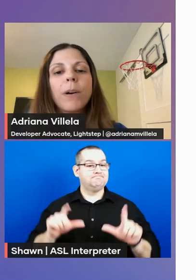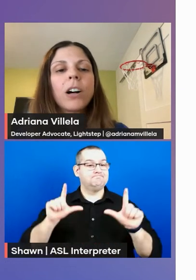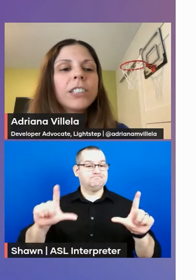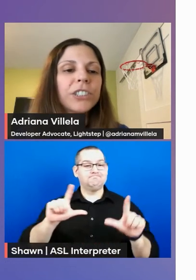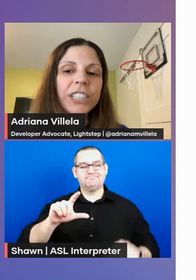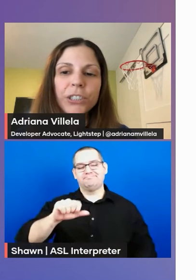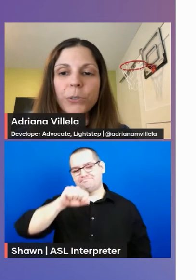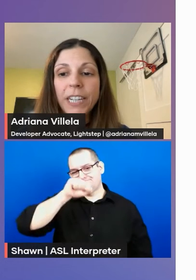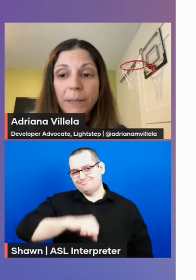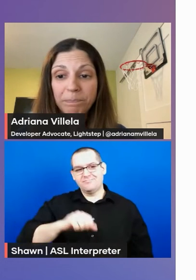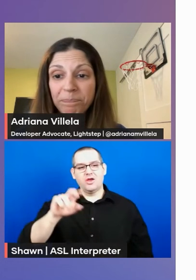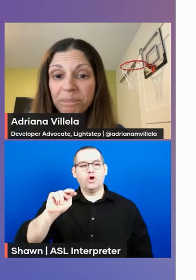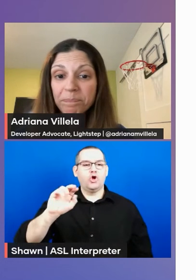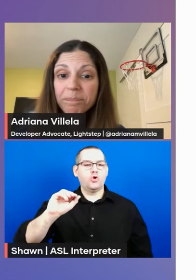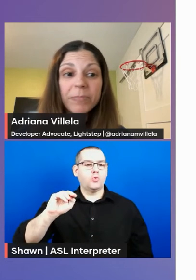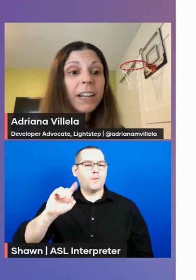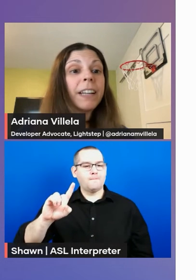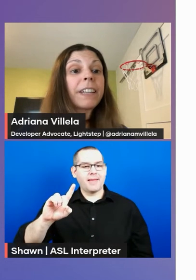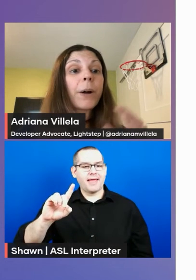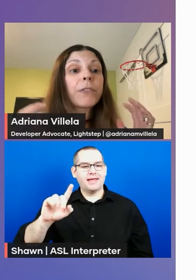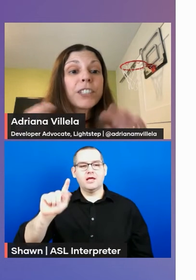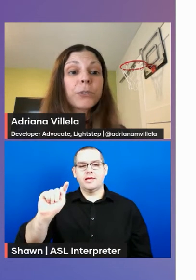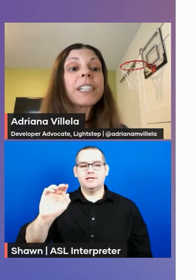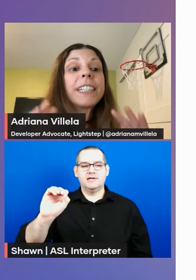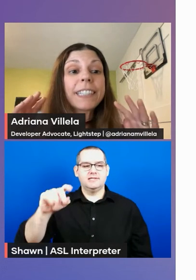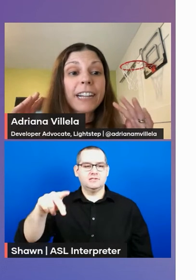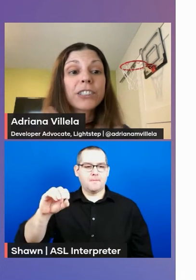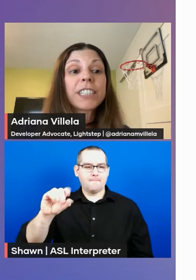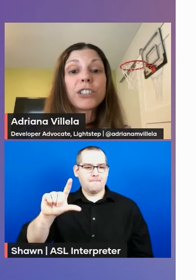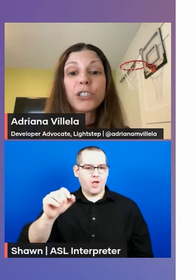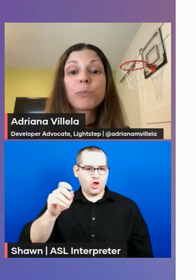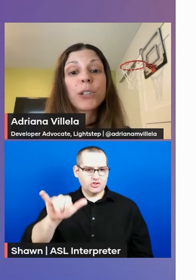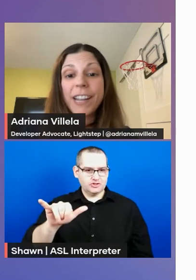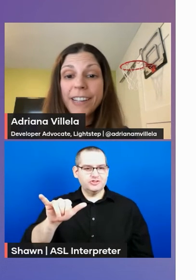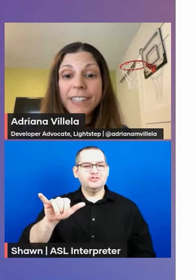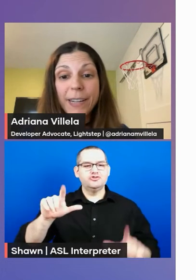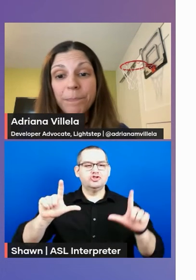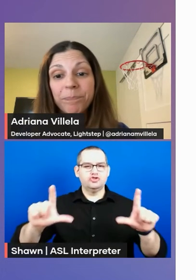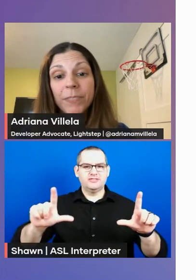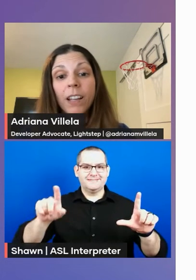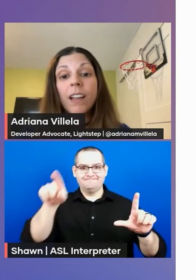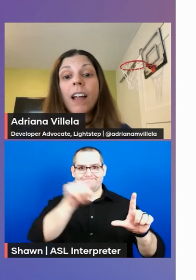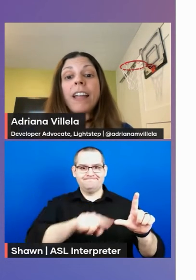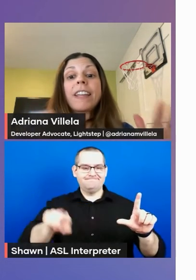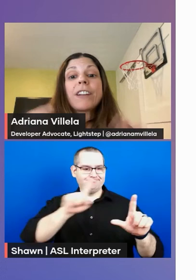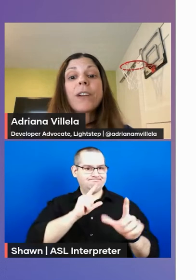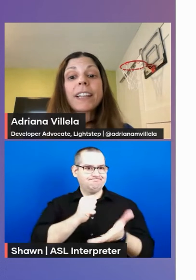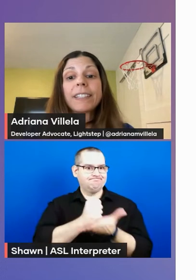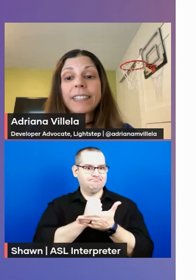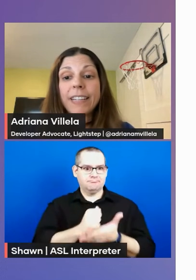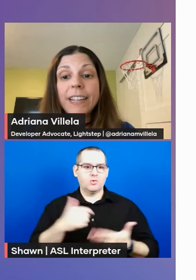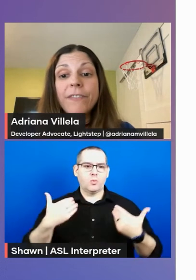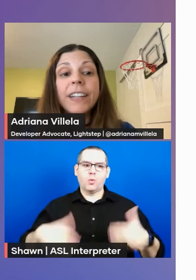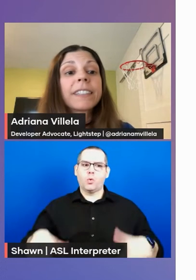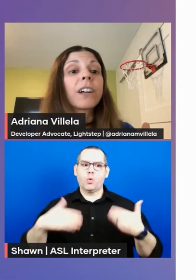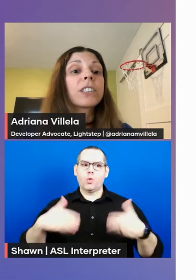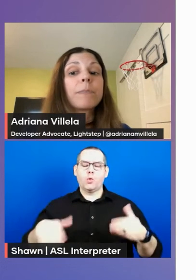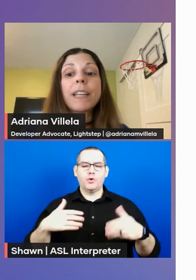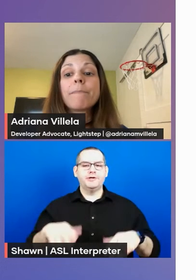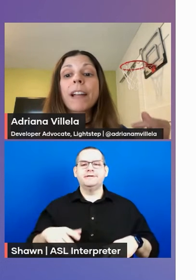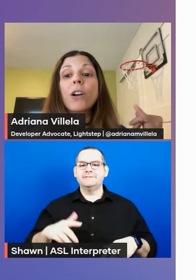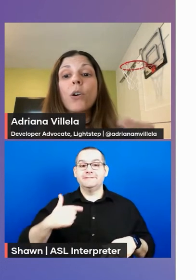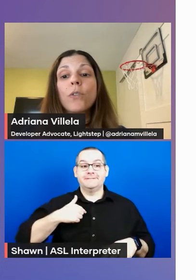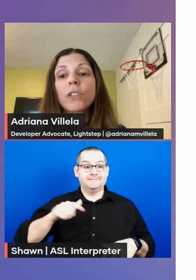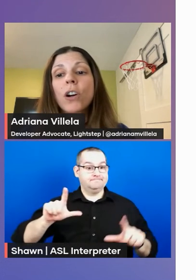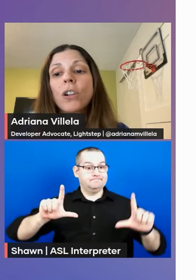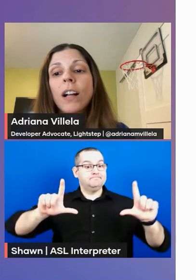Nomad topology screen. Now, this screen is actually super handy. Here I can see that it tells